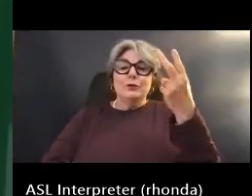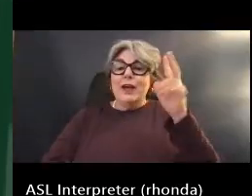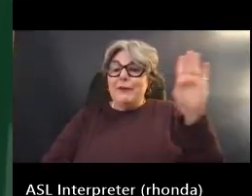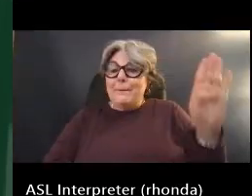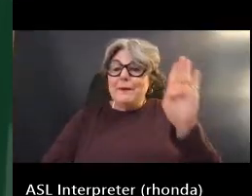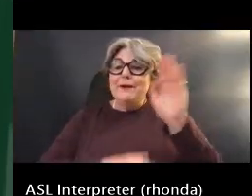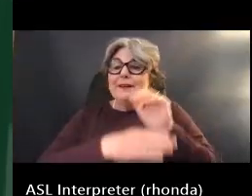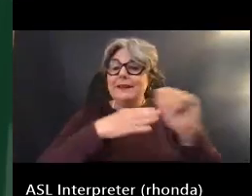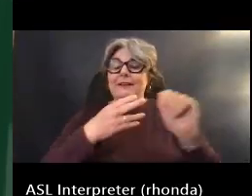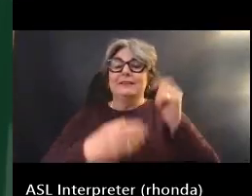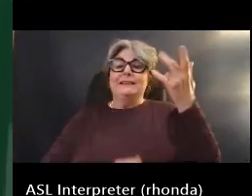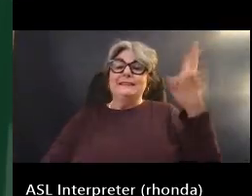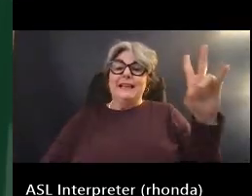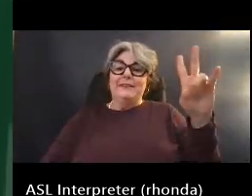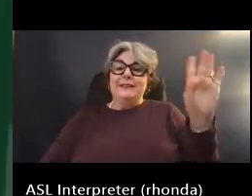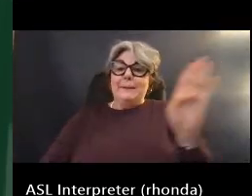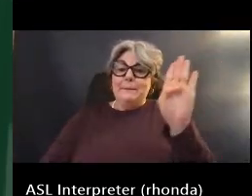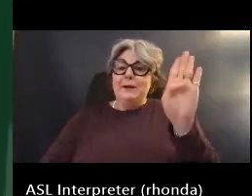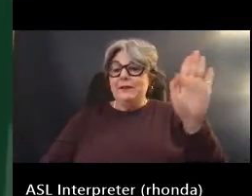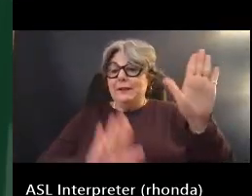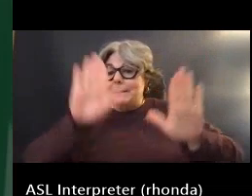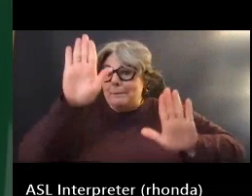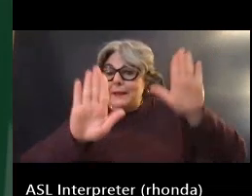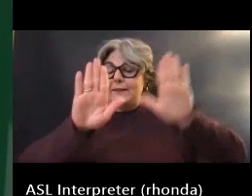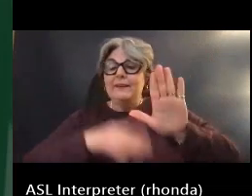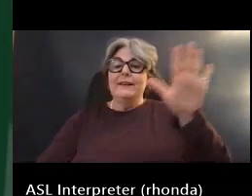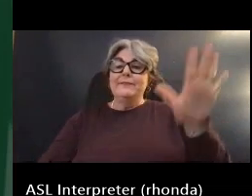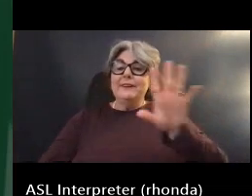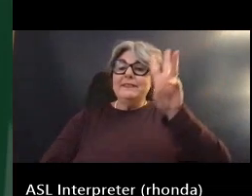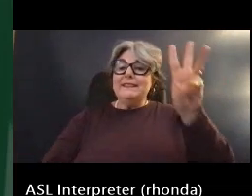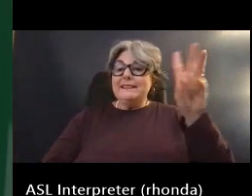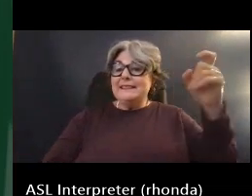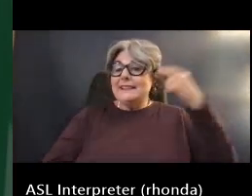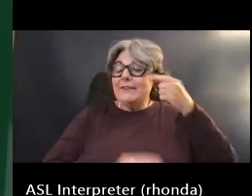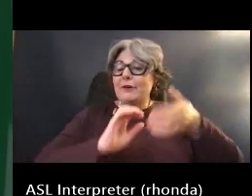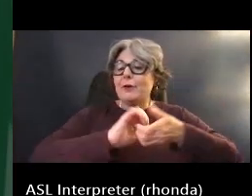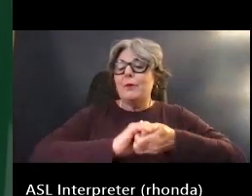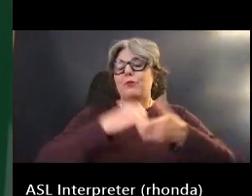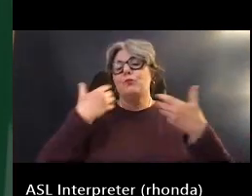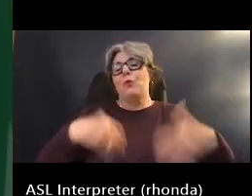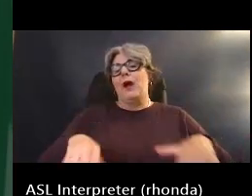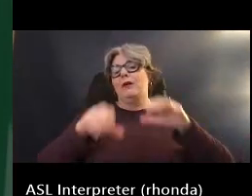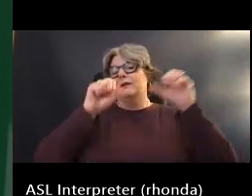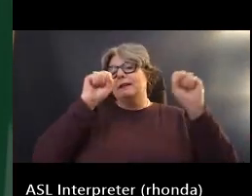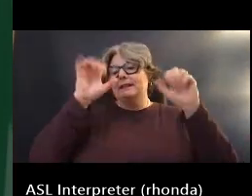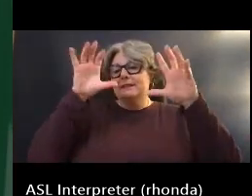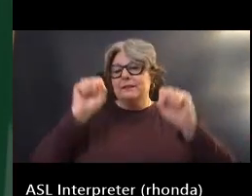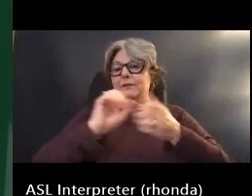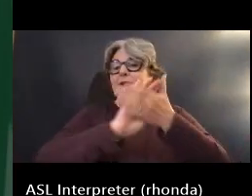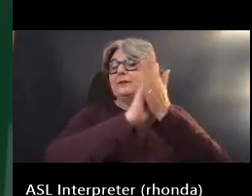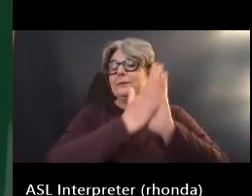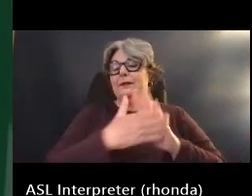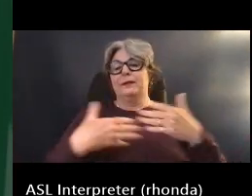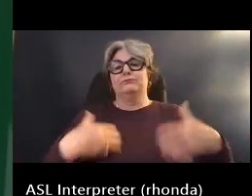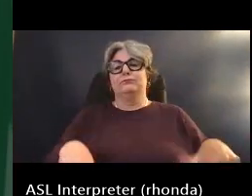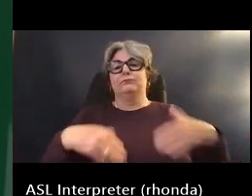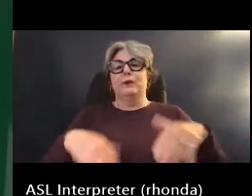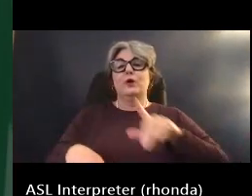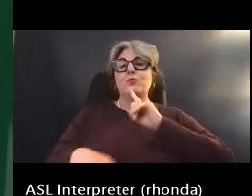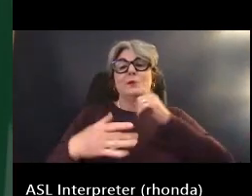billion, 17 billion pledged, 56 government partners. It's really phenomenal what this has become. So